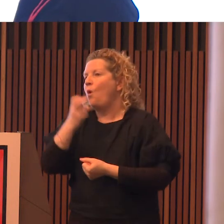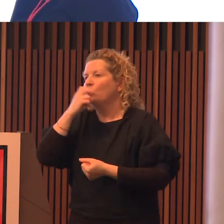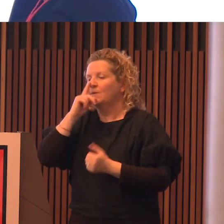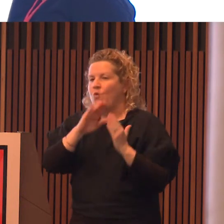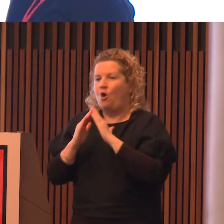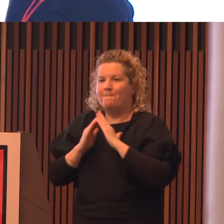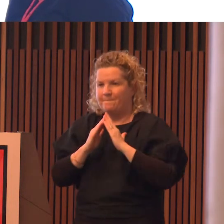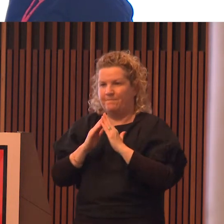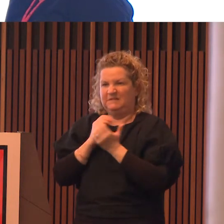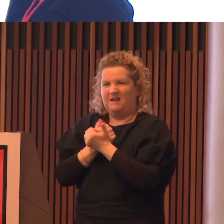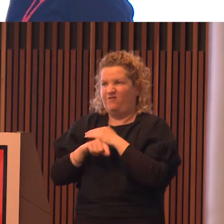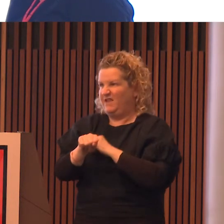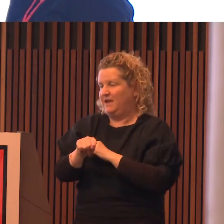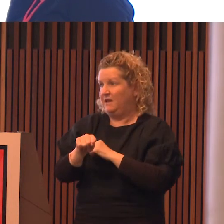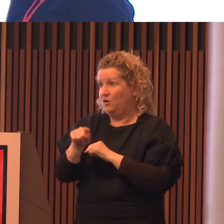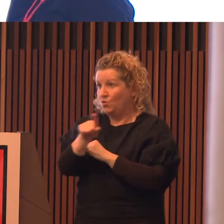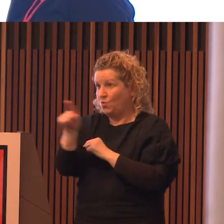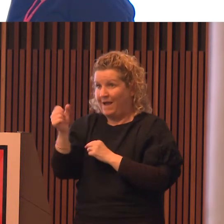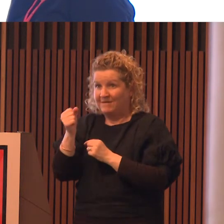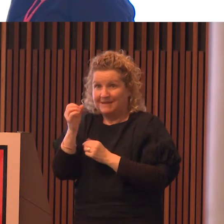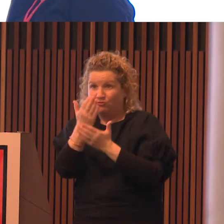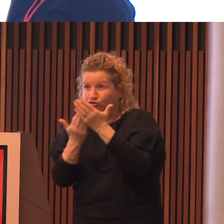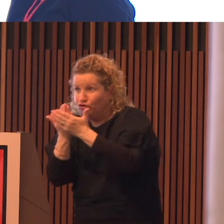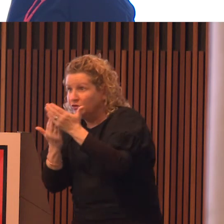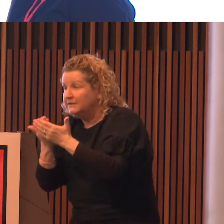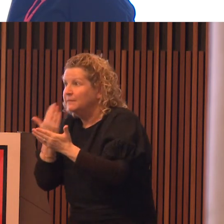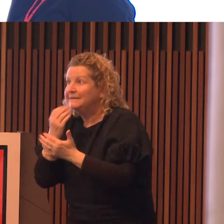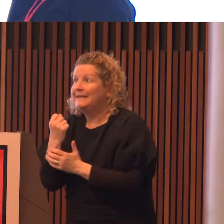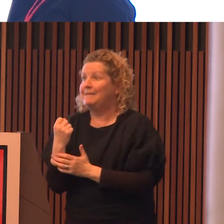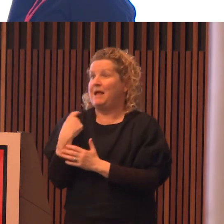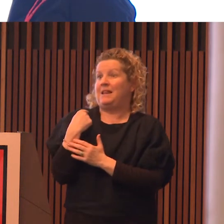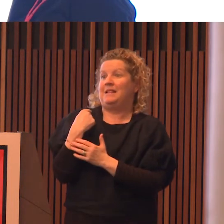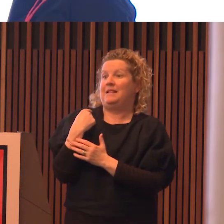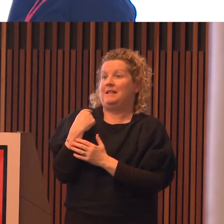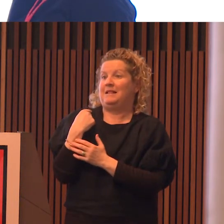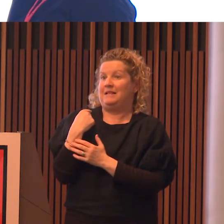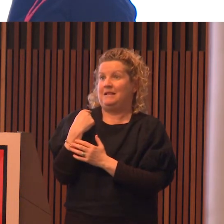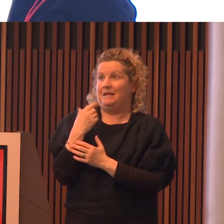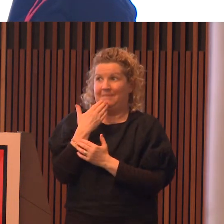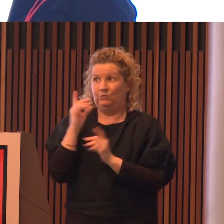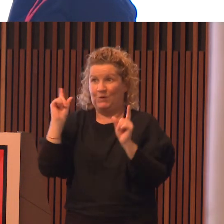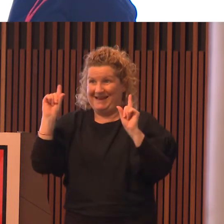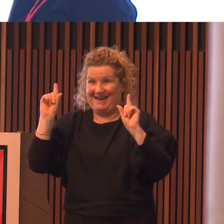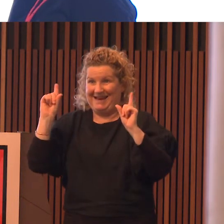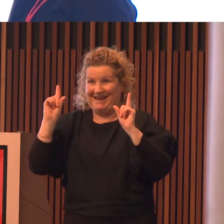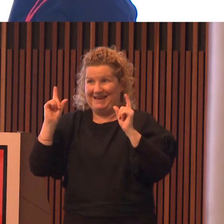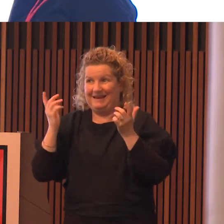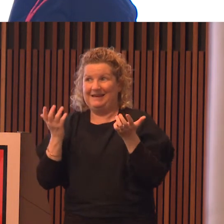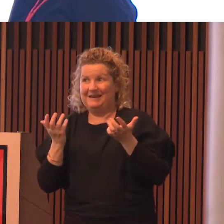some of you have some. You can just send me an email to my email address. If you could do that today,